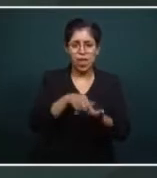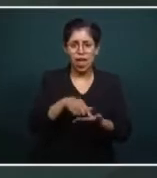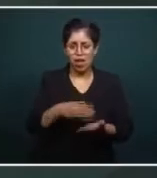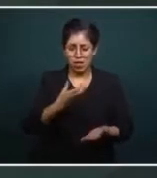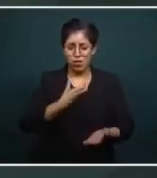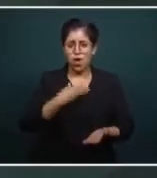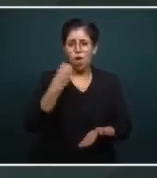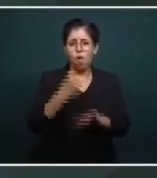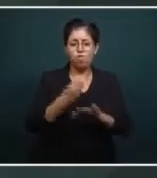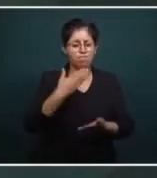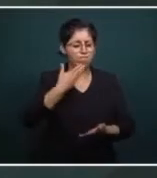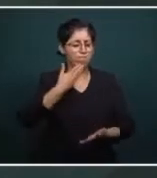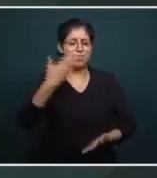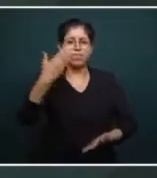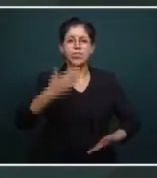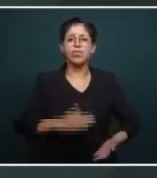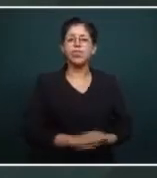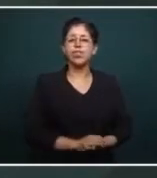place.